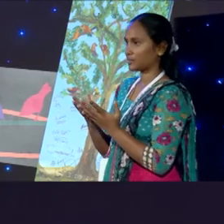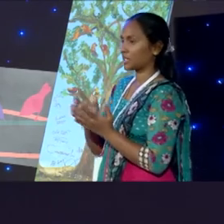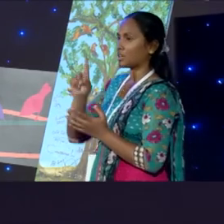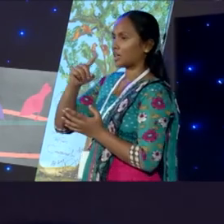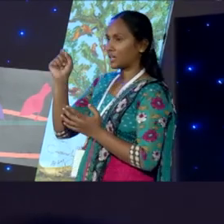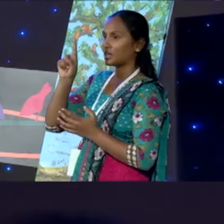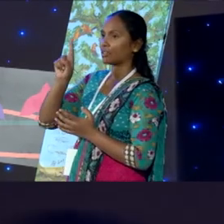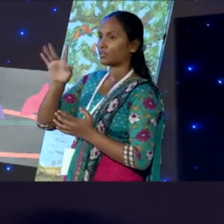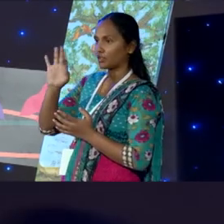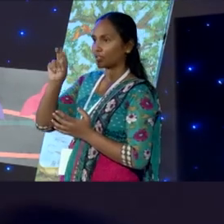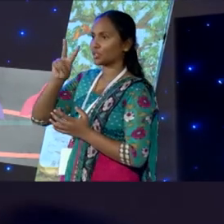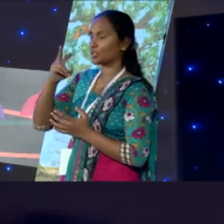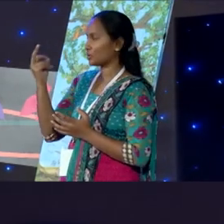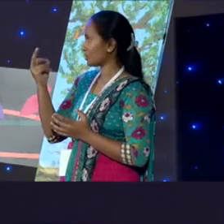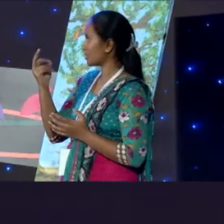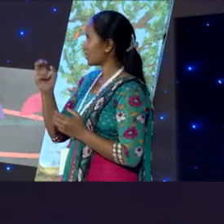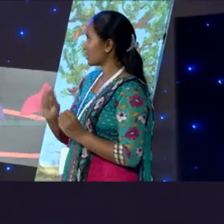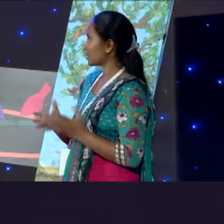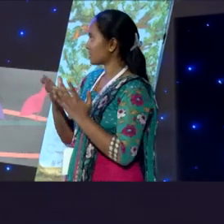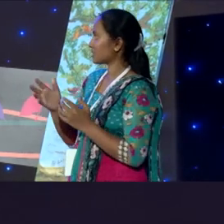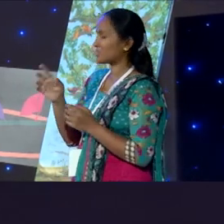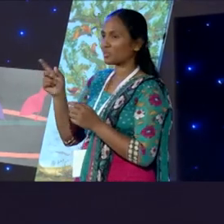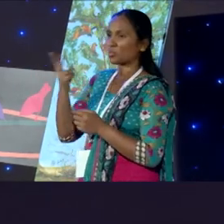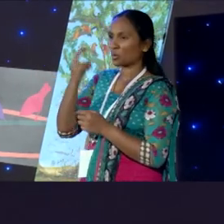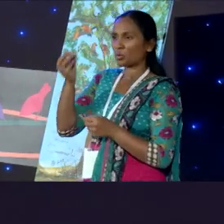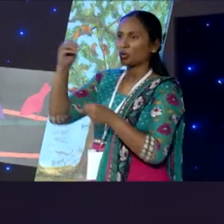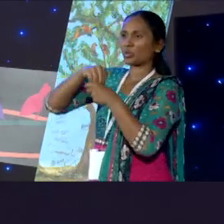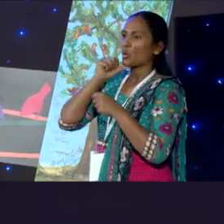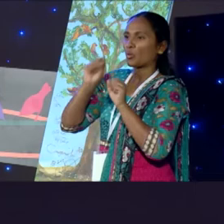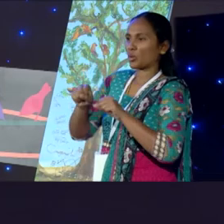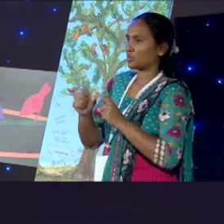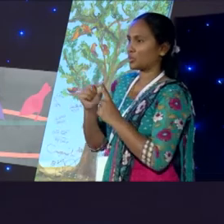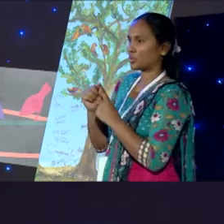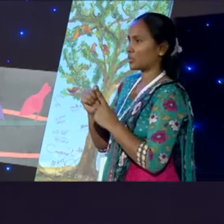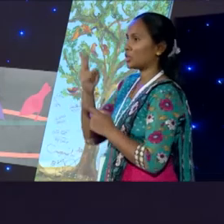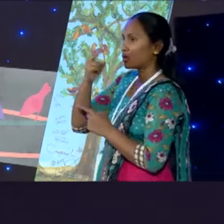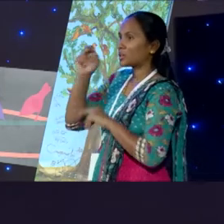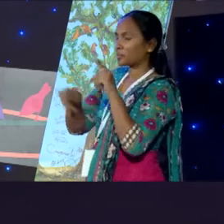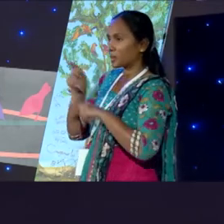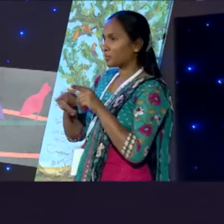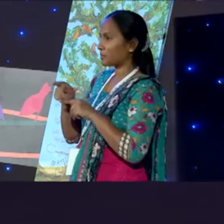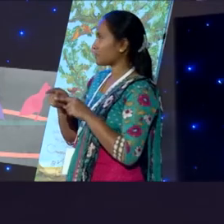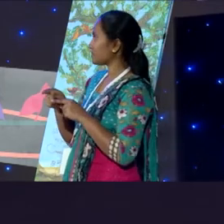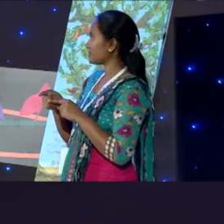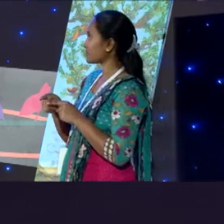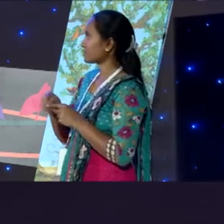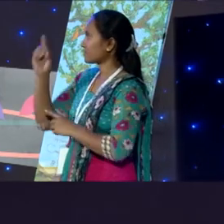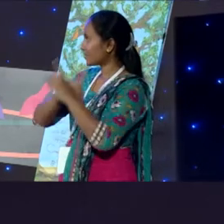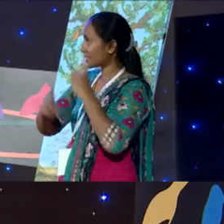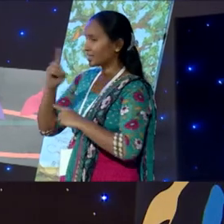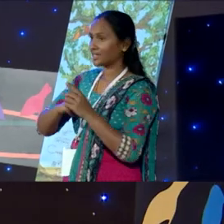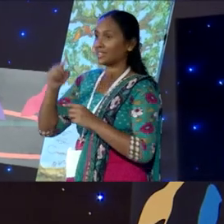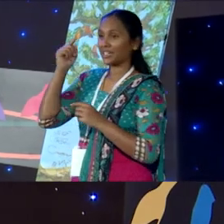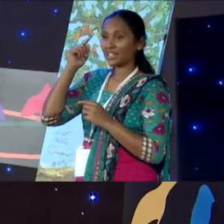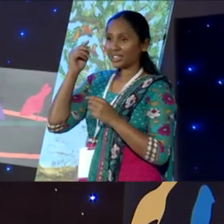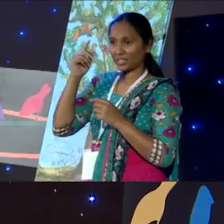150, 200. I was like, I can't take more than 200 because manually I can't remember 200 people, their preferences, their disability, their medical